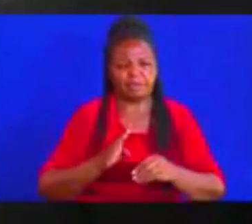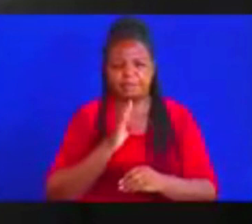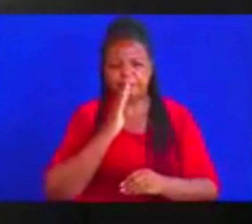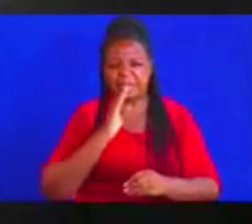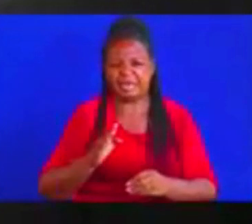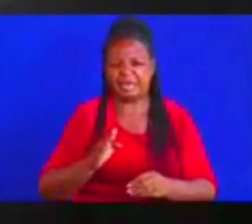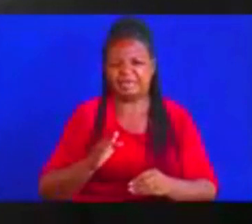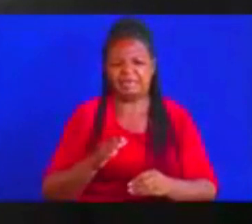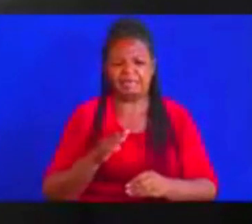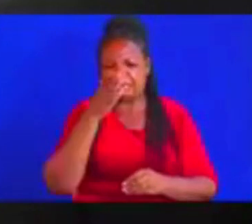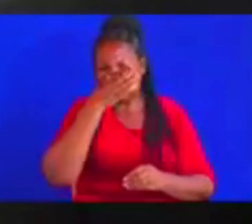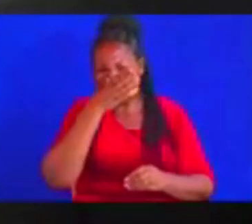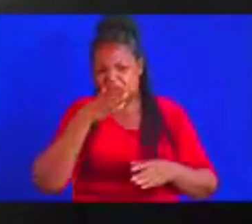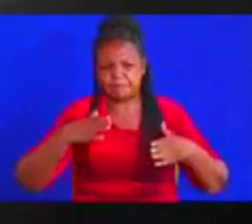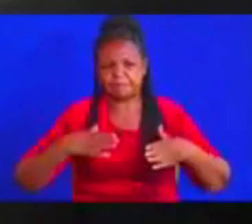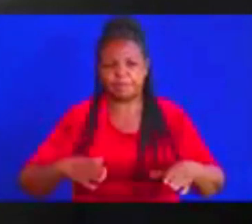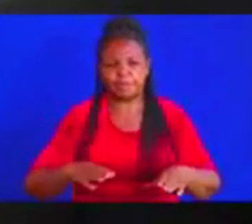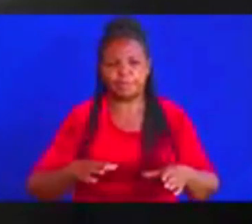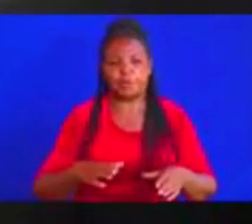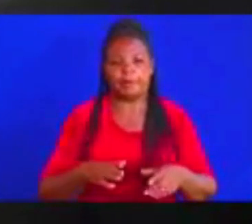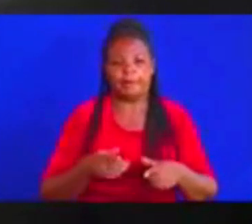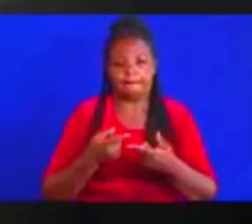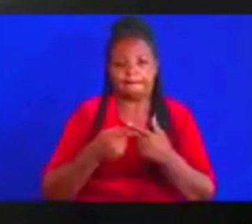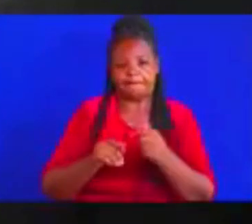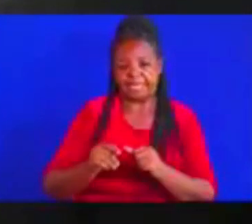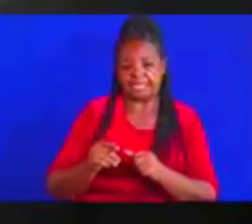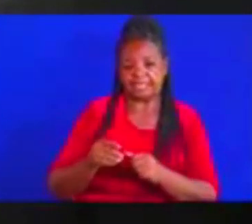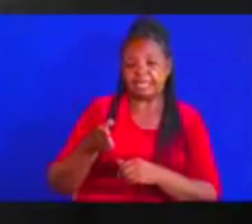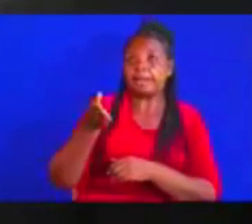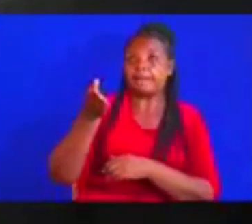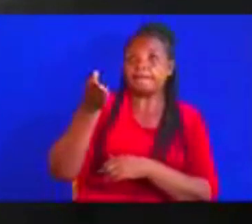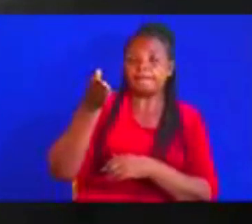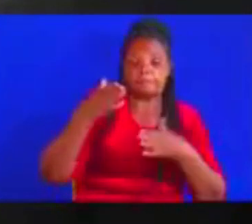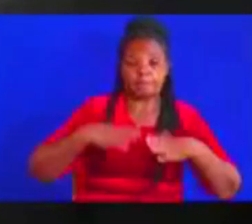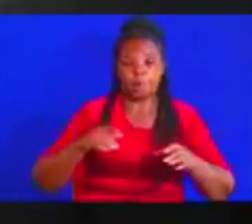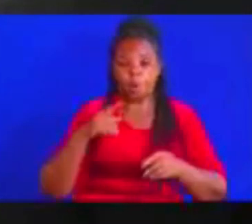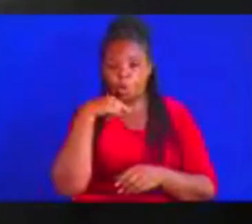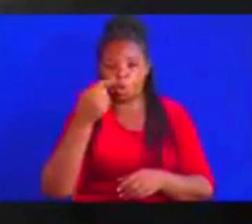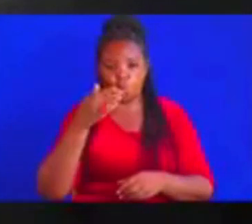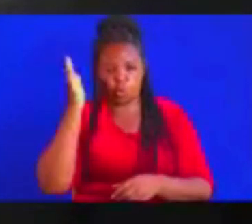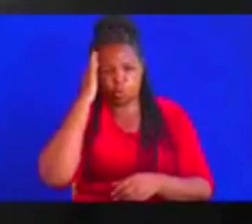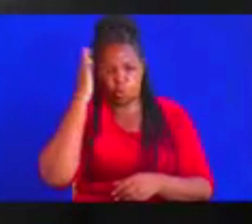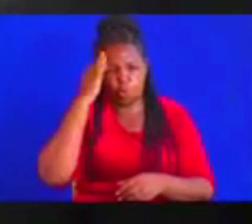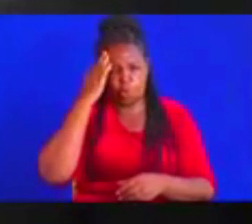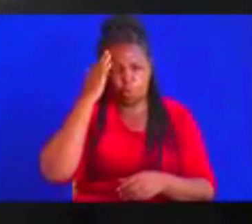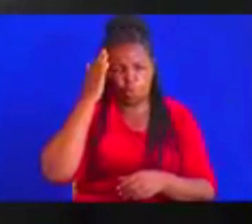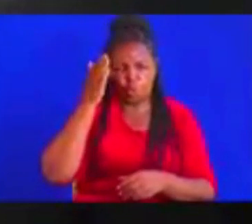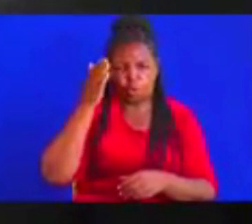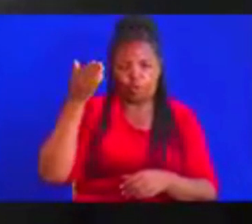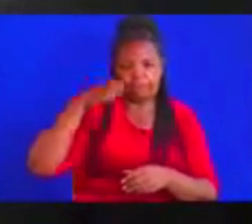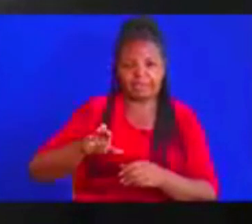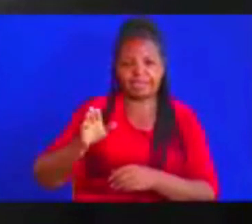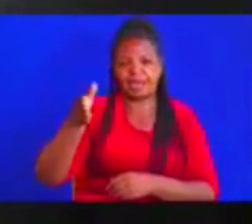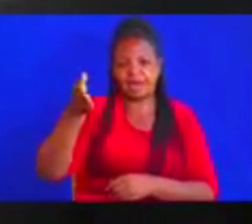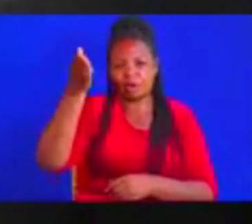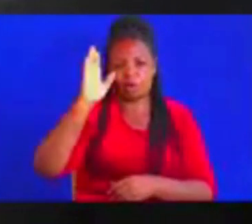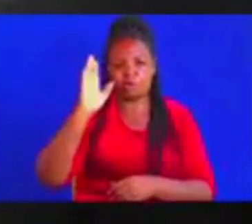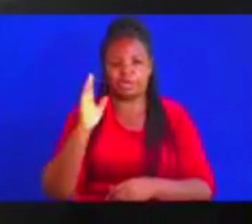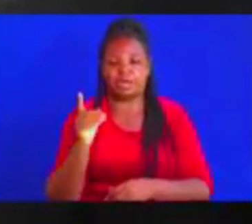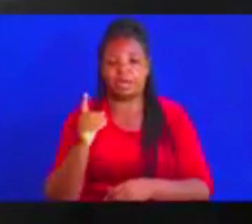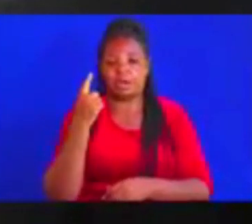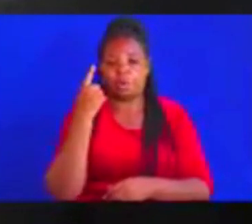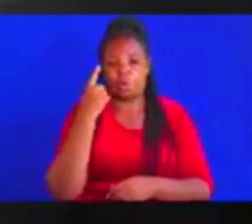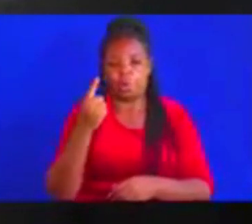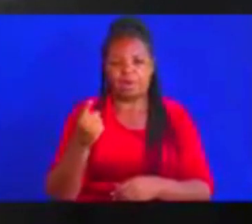people that do know their God, two things will happen to them. Number one,